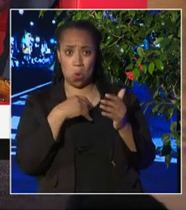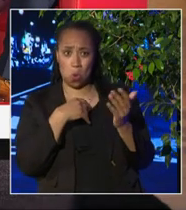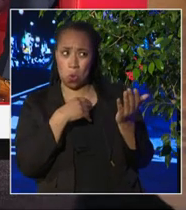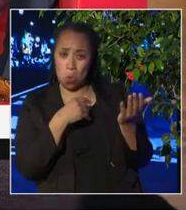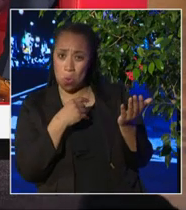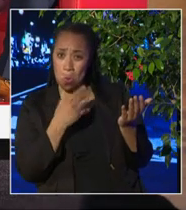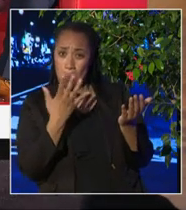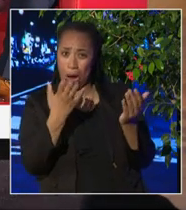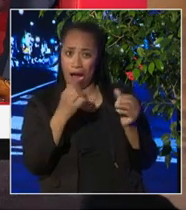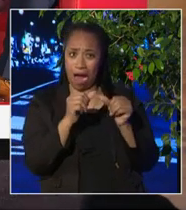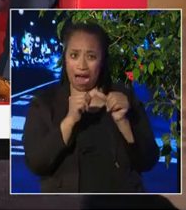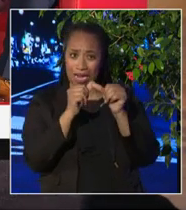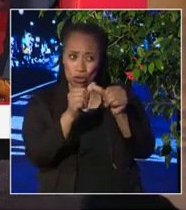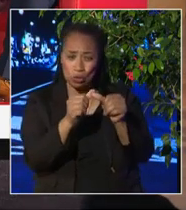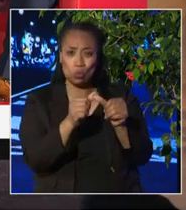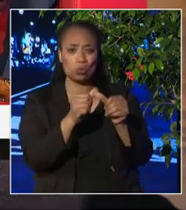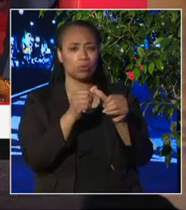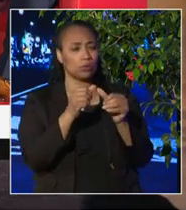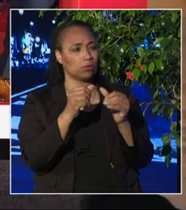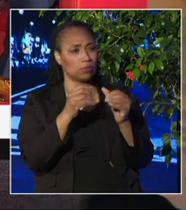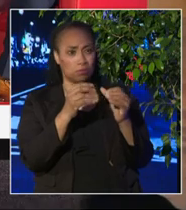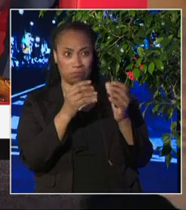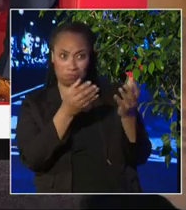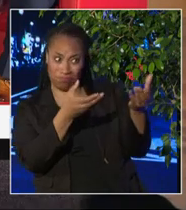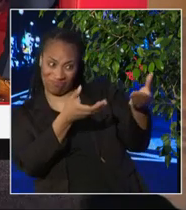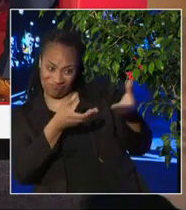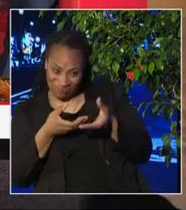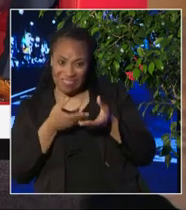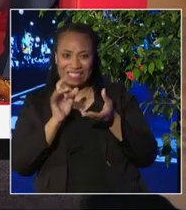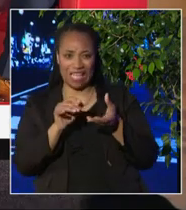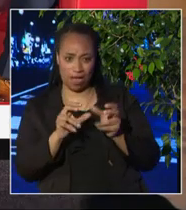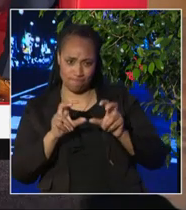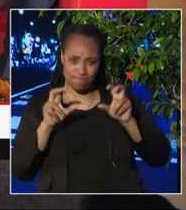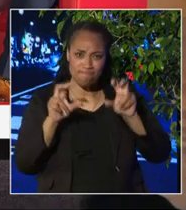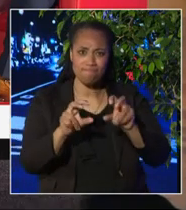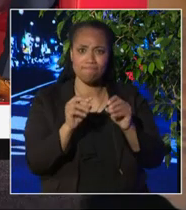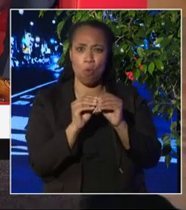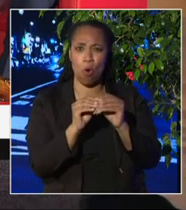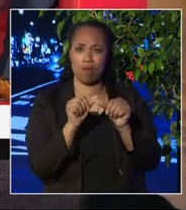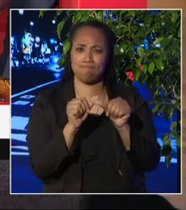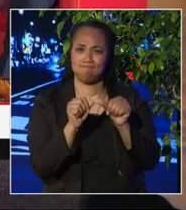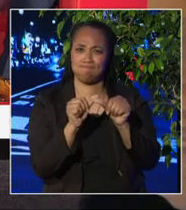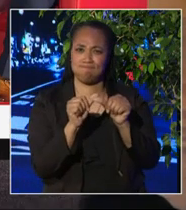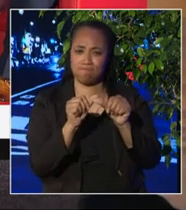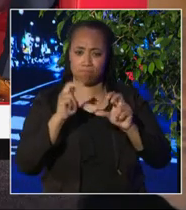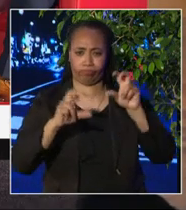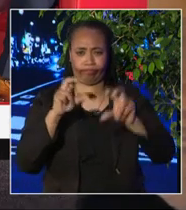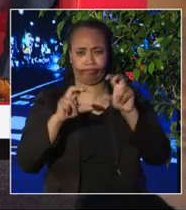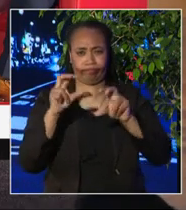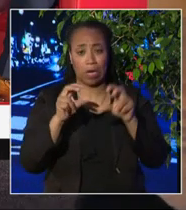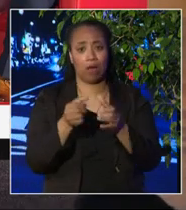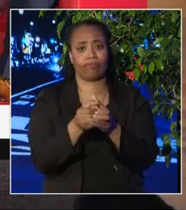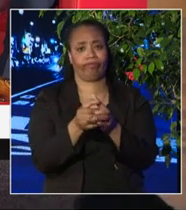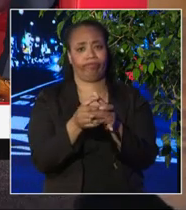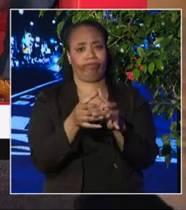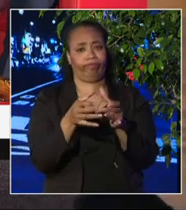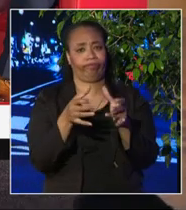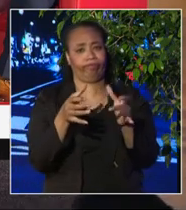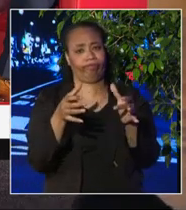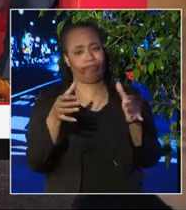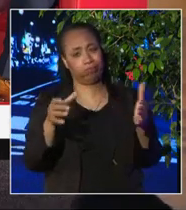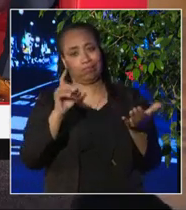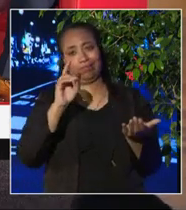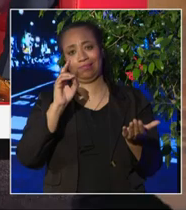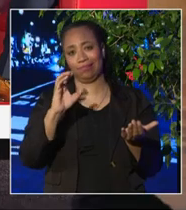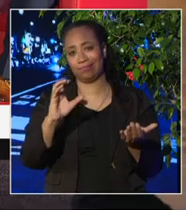grow. Mayor Bowser, I absolutely love that. Thank you so much. We also know how important, as we think about downtown,